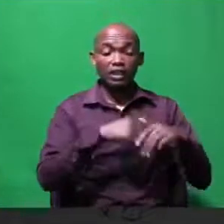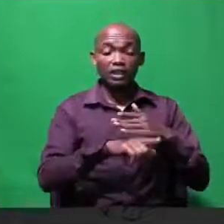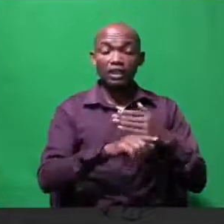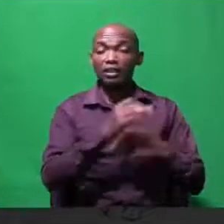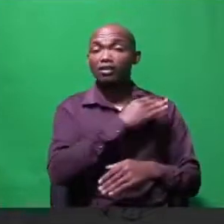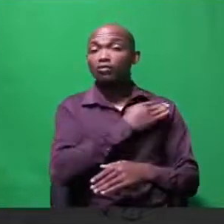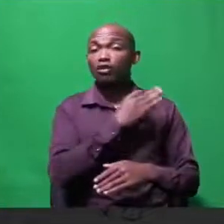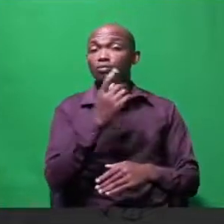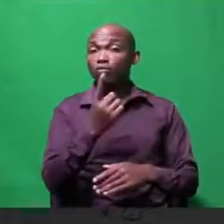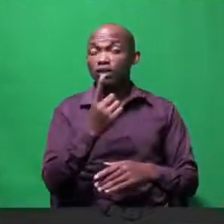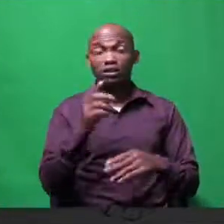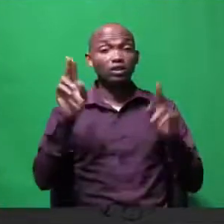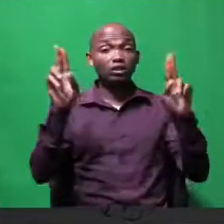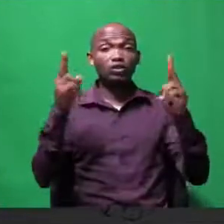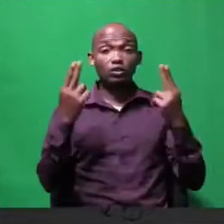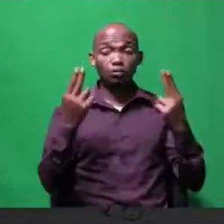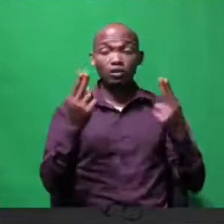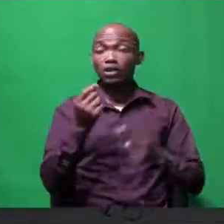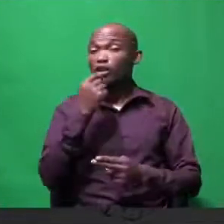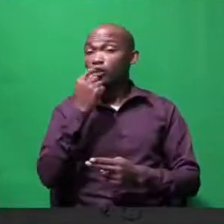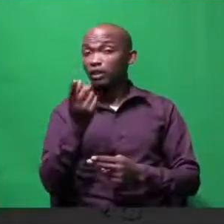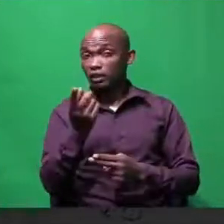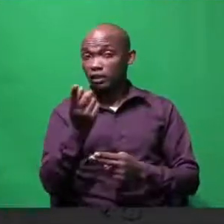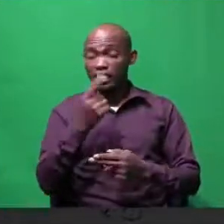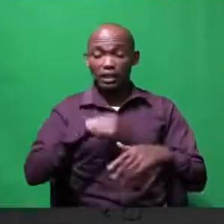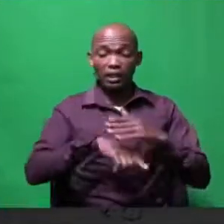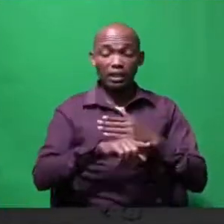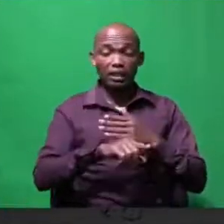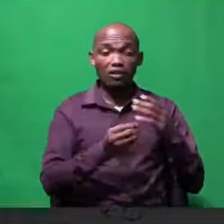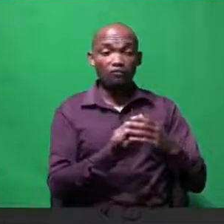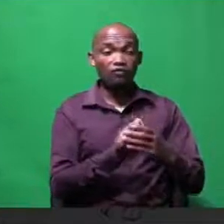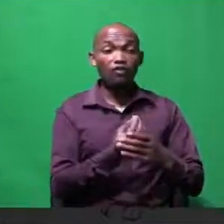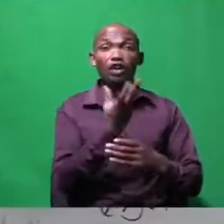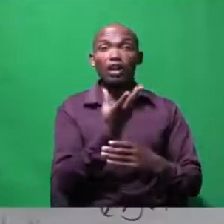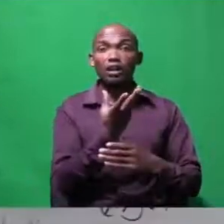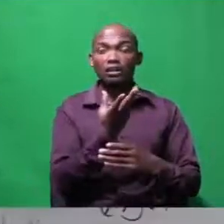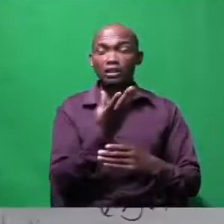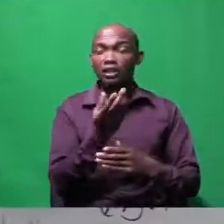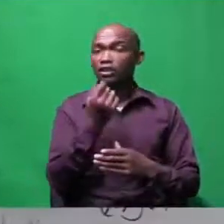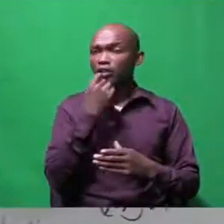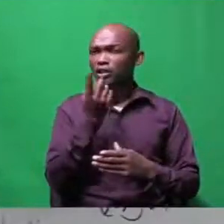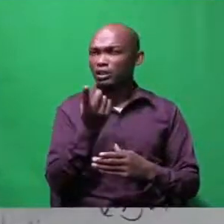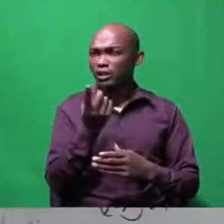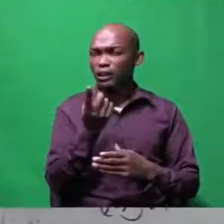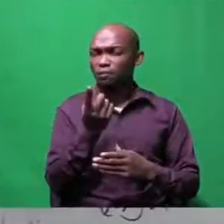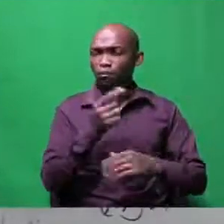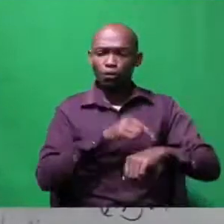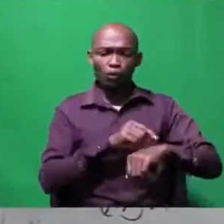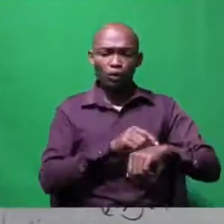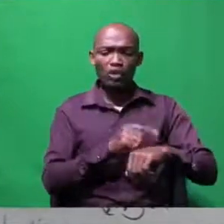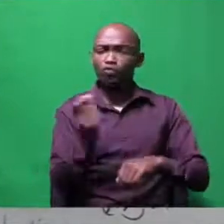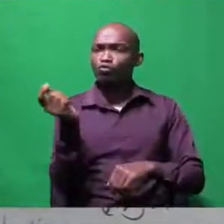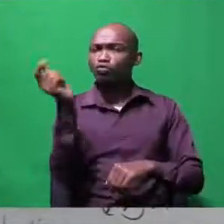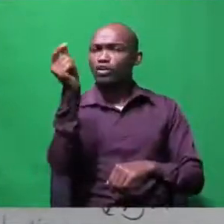1 topics, or we can say in volcanic processes, we can say when we